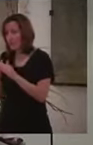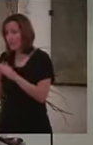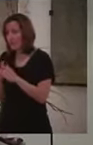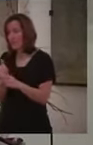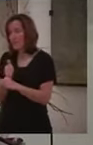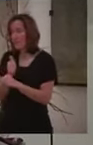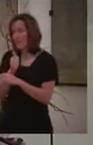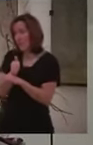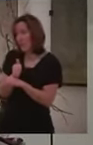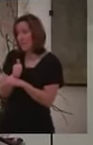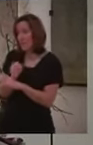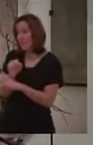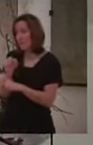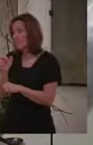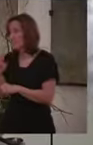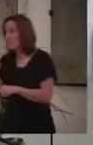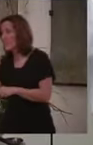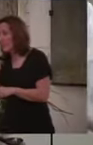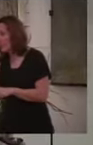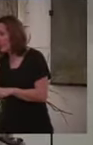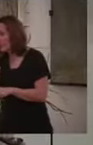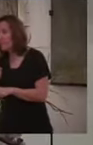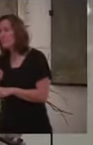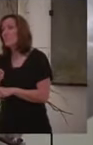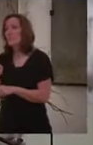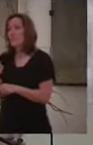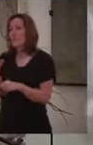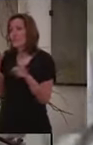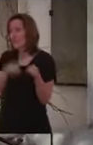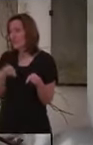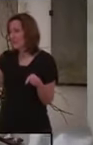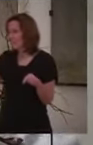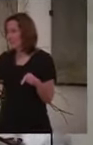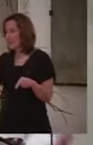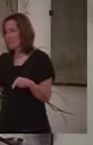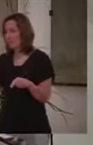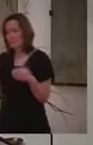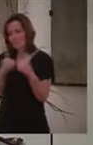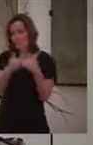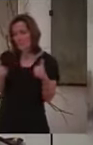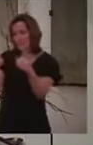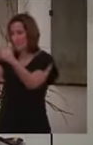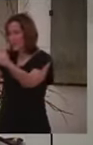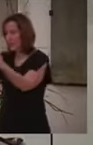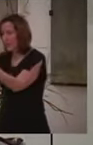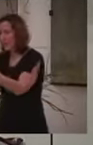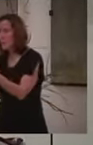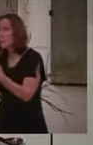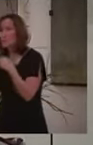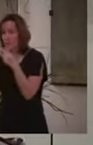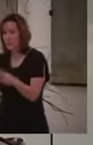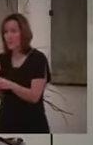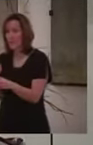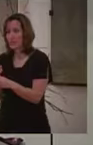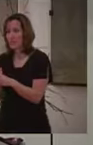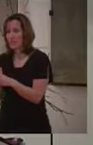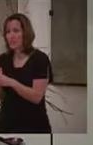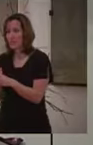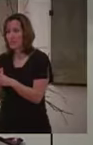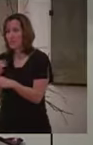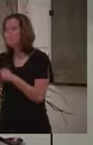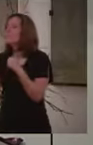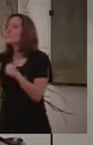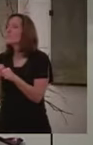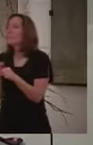Abram and Sarah, Paul, Jesus, they're separated by the centuries from each other and, of course, from us. And